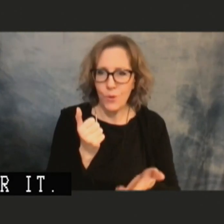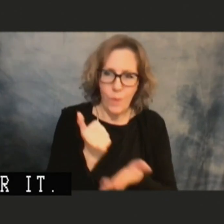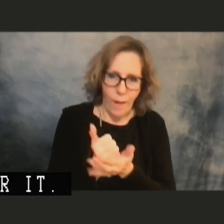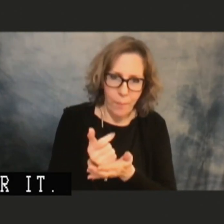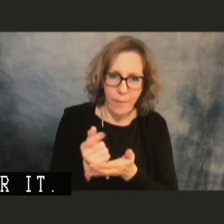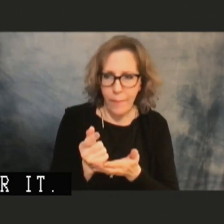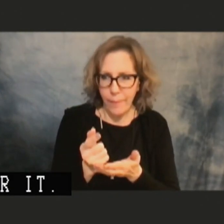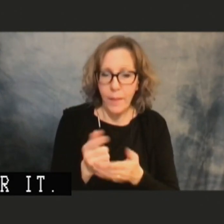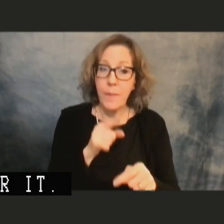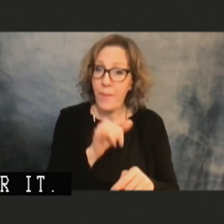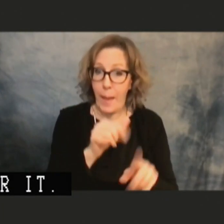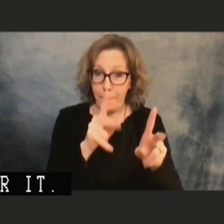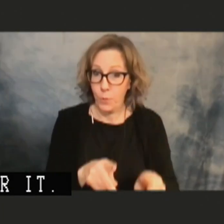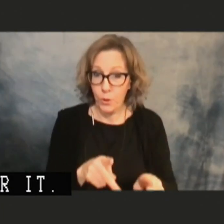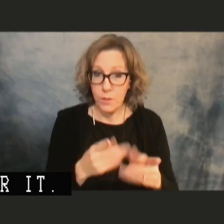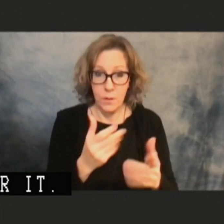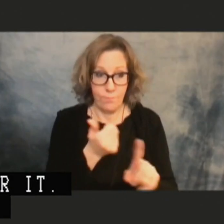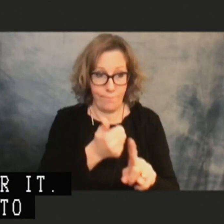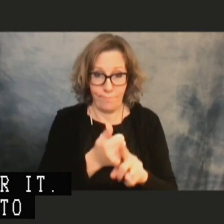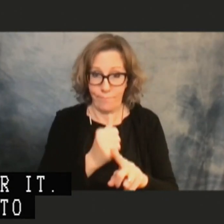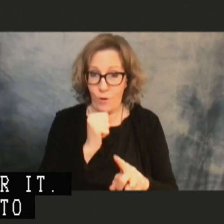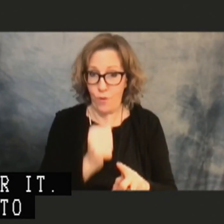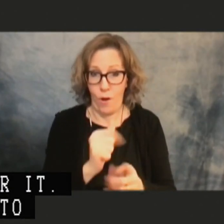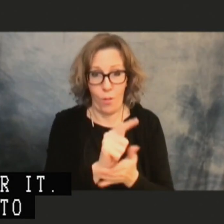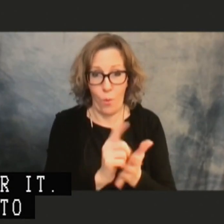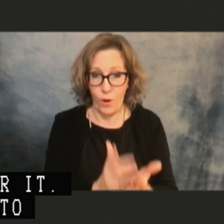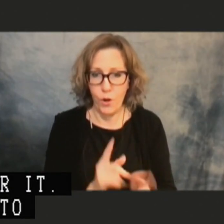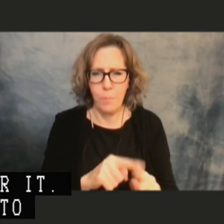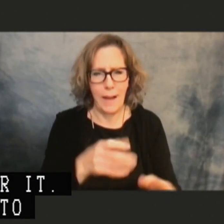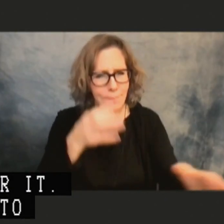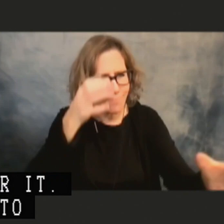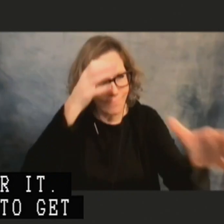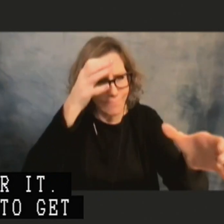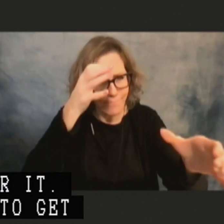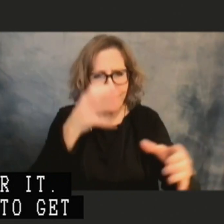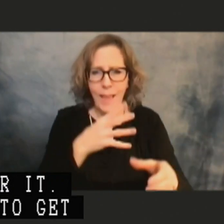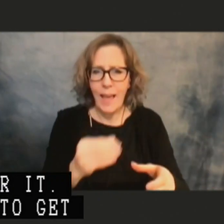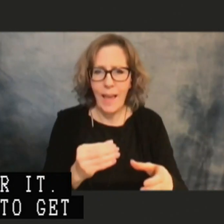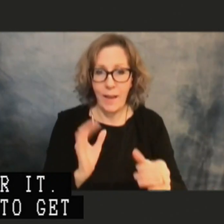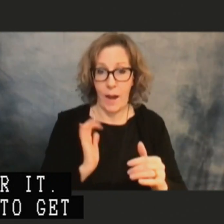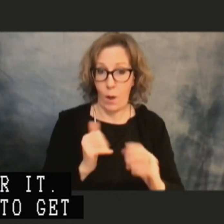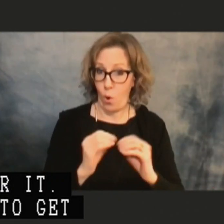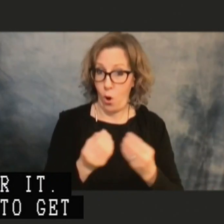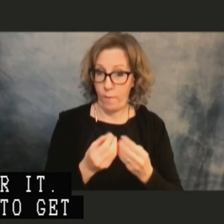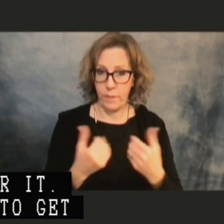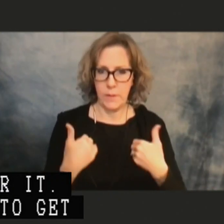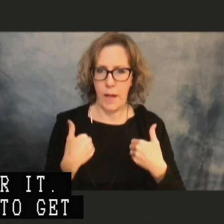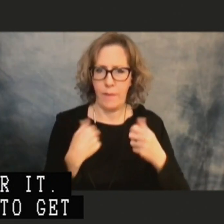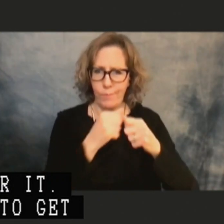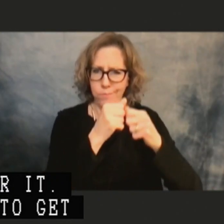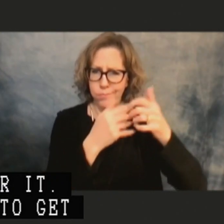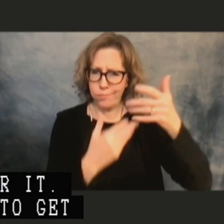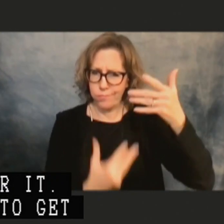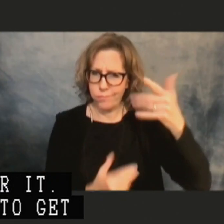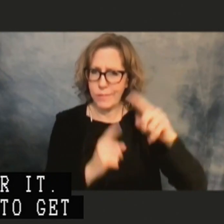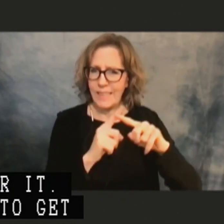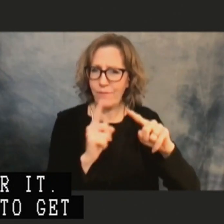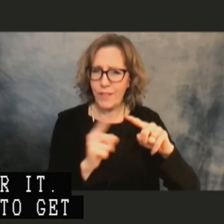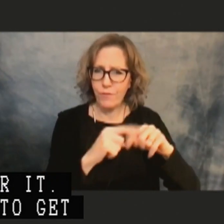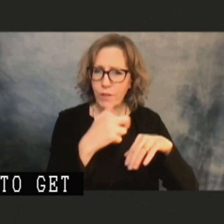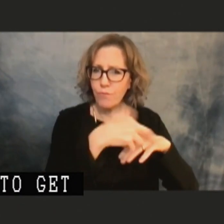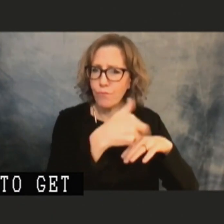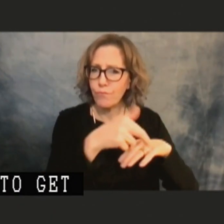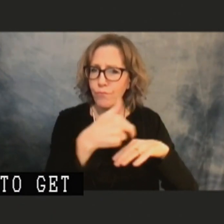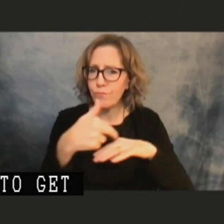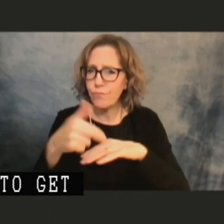not a lawyer herself, but her knowledge has allowed, and our connection as an office has allowed us to redirect folks and